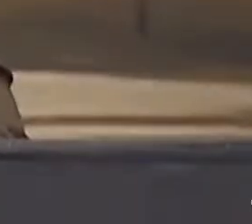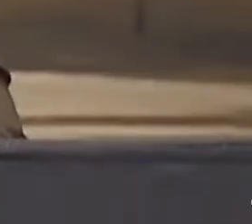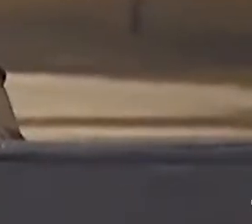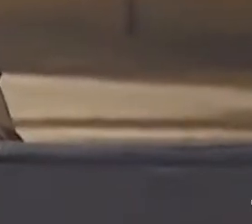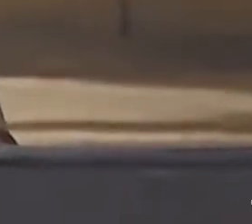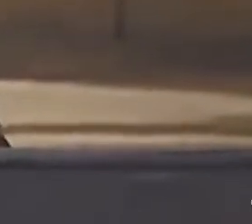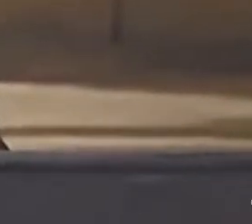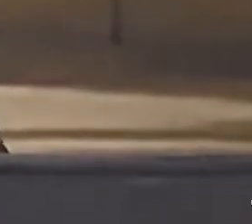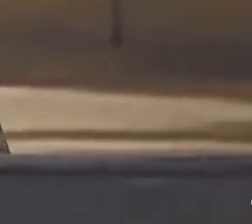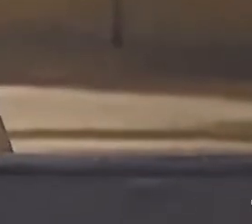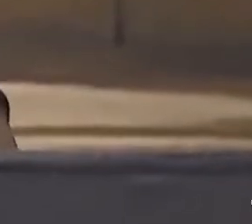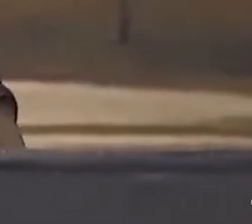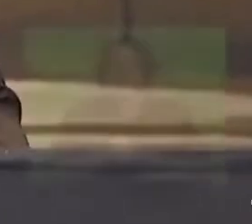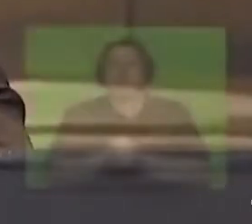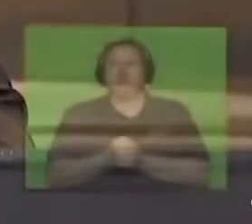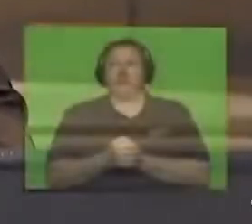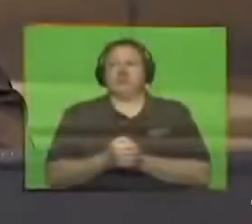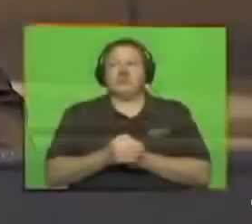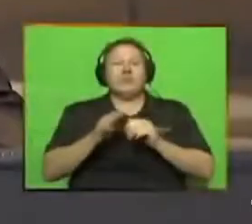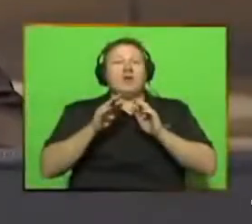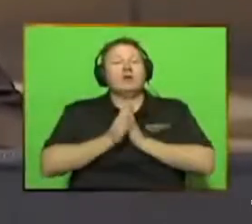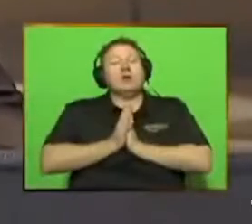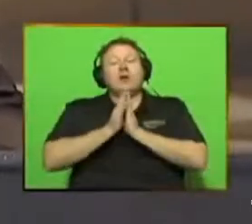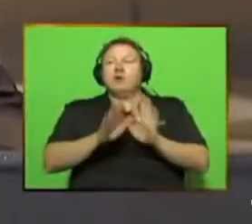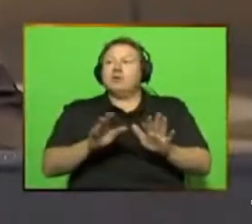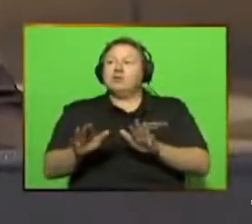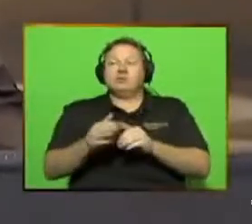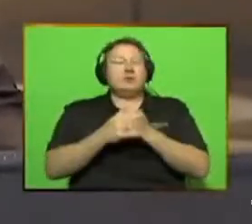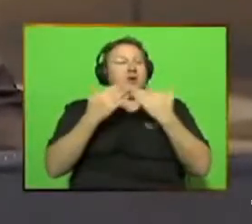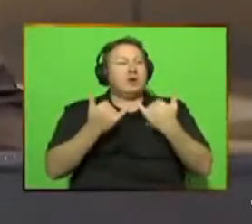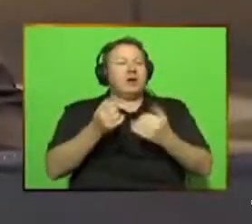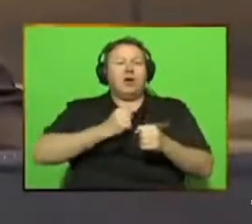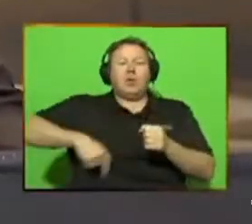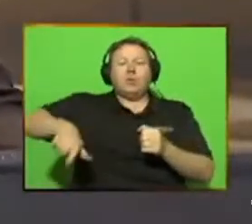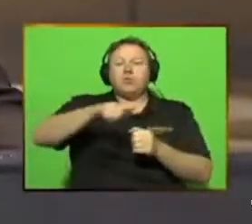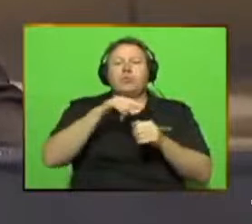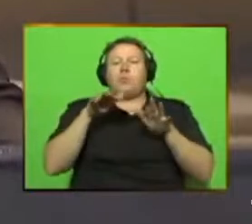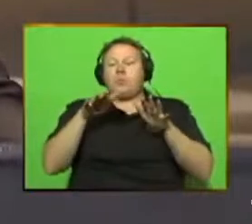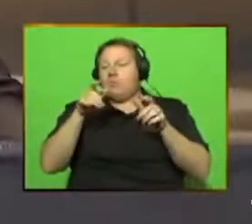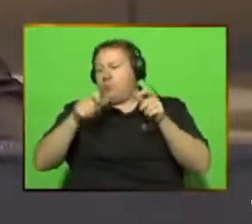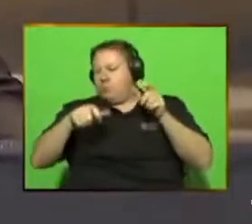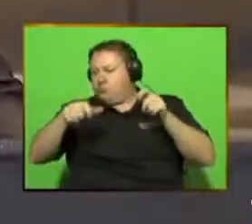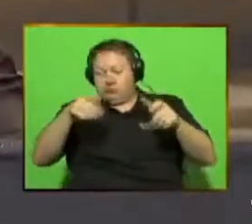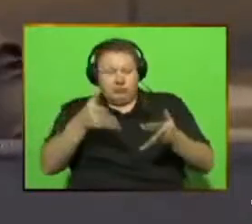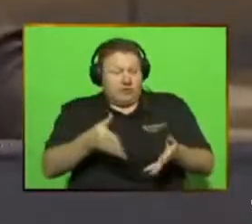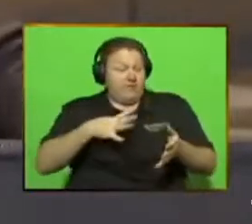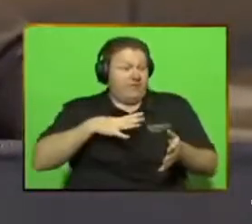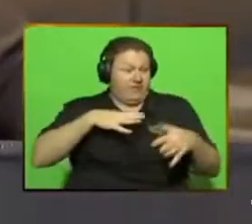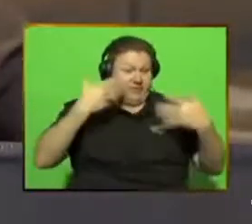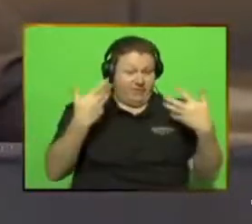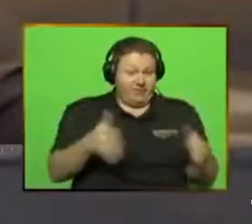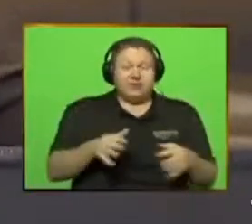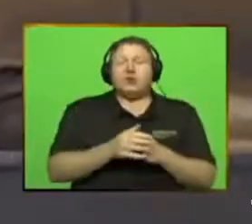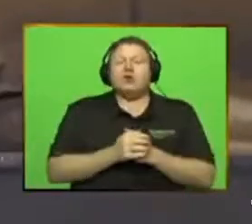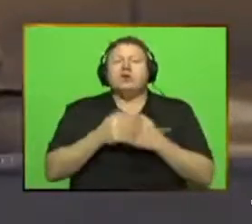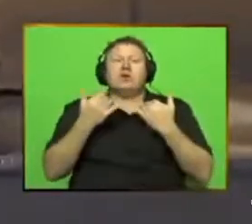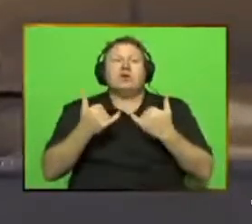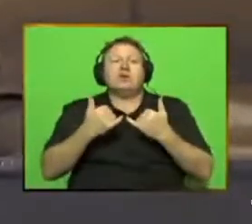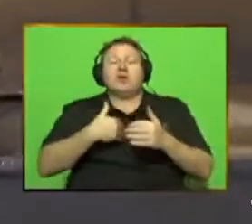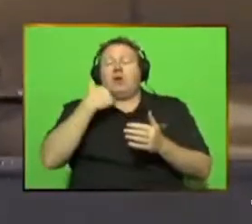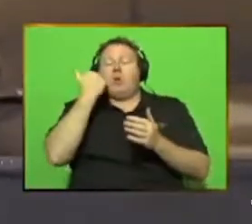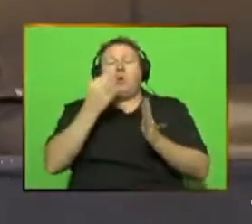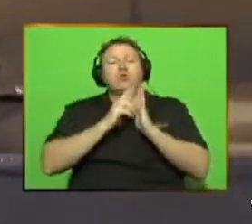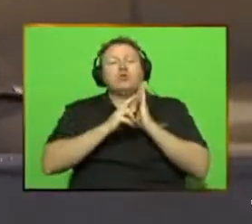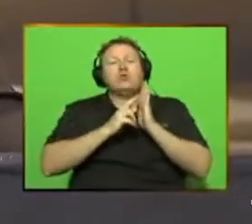House. I wish now to ask the returning officer to give me the